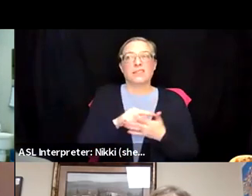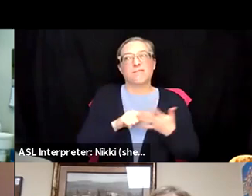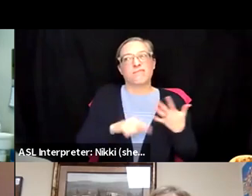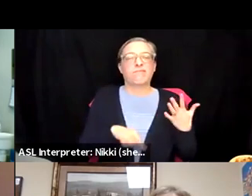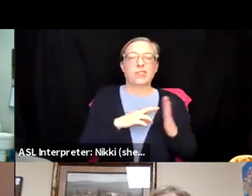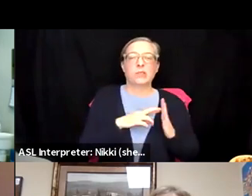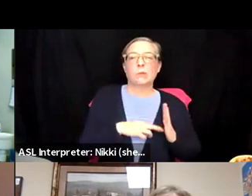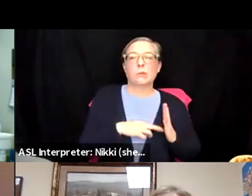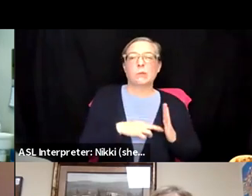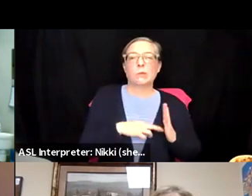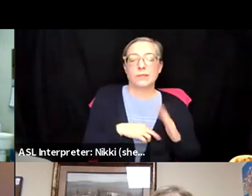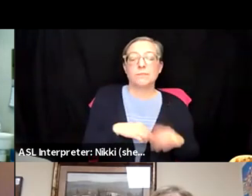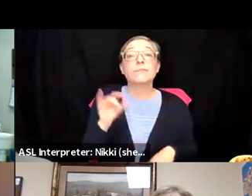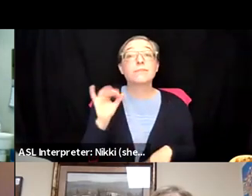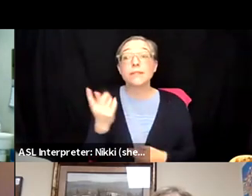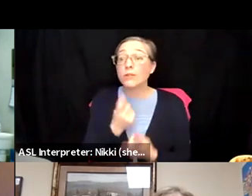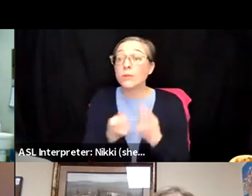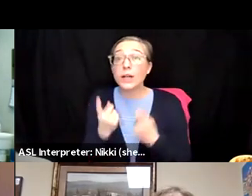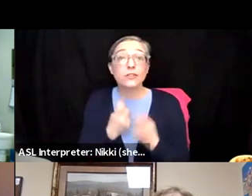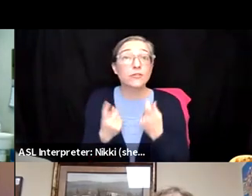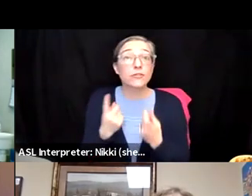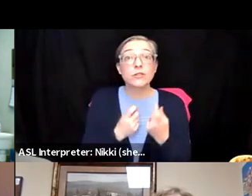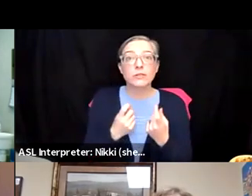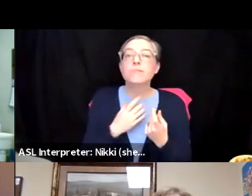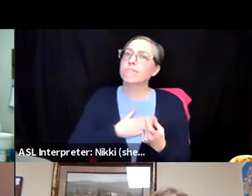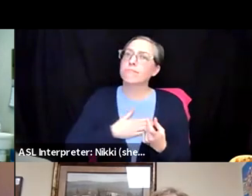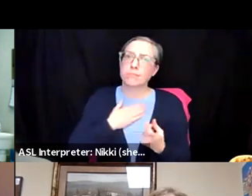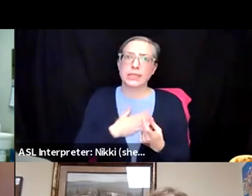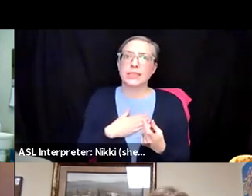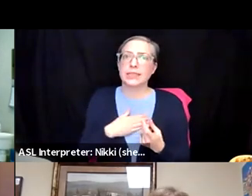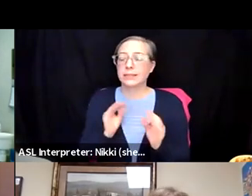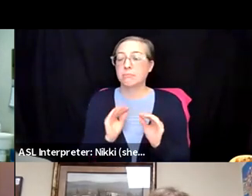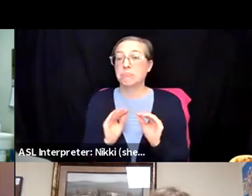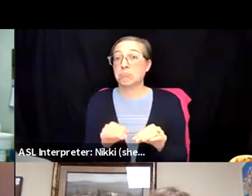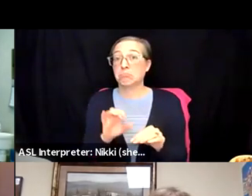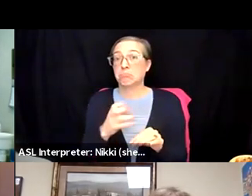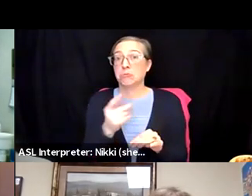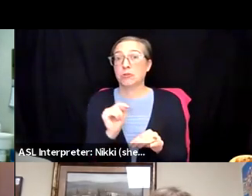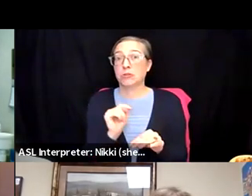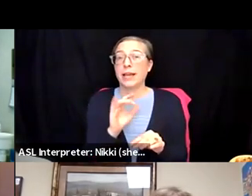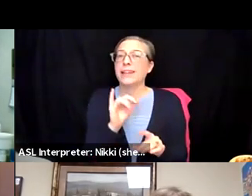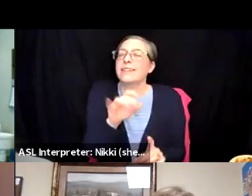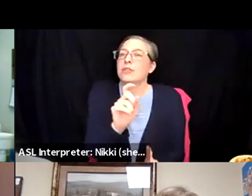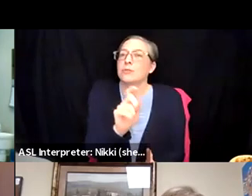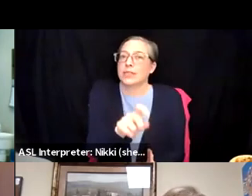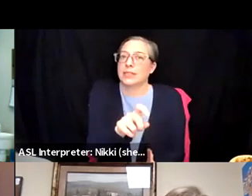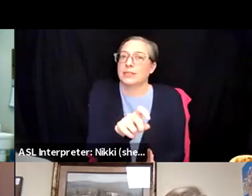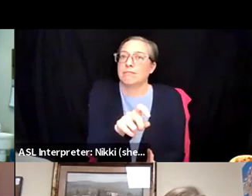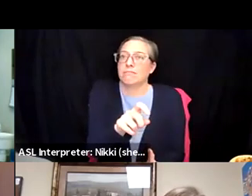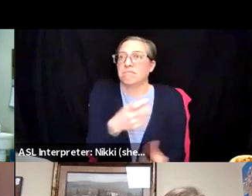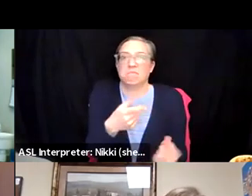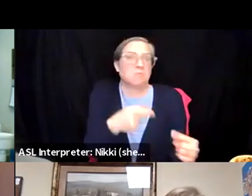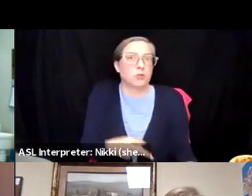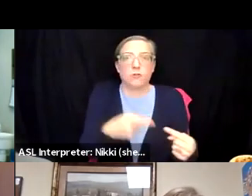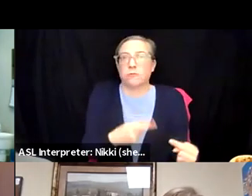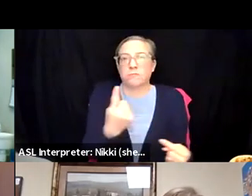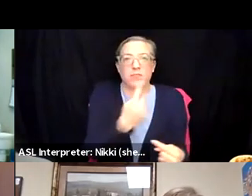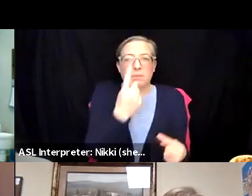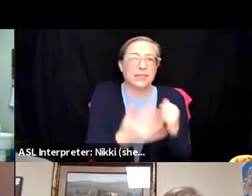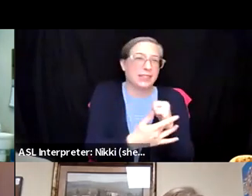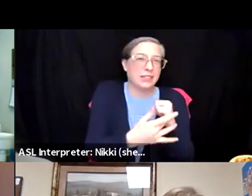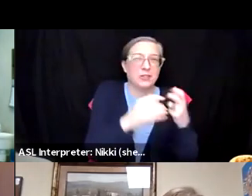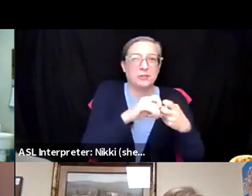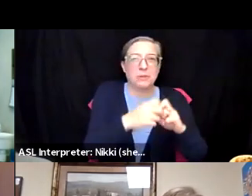questions, please feel free to put it into the chat as far as housekeeping goes. So thank you. Enjoy.